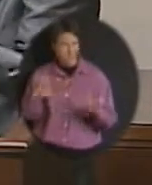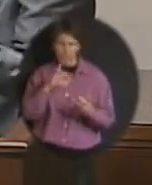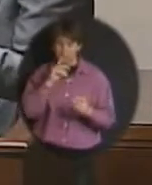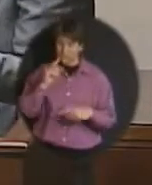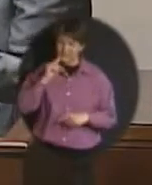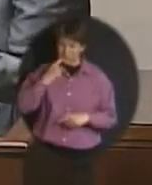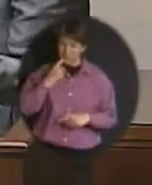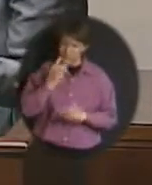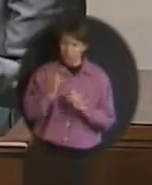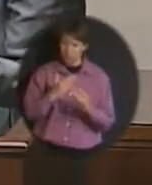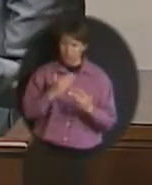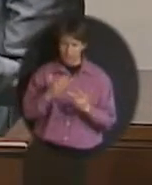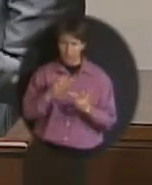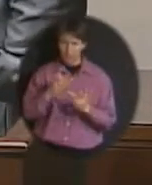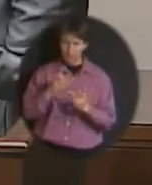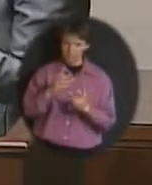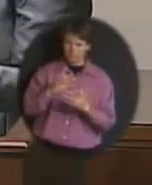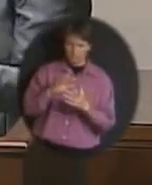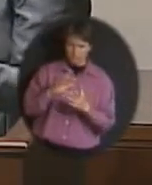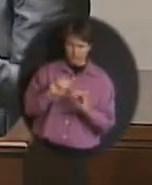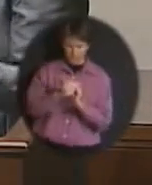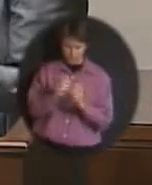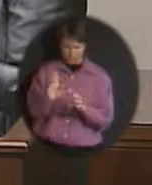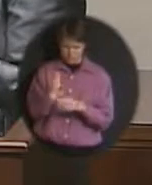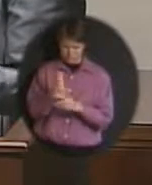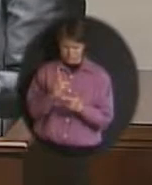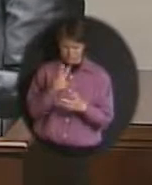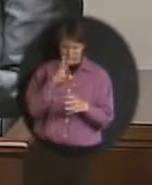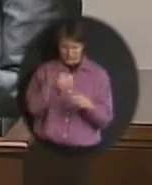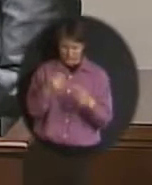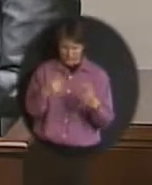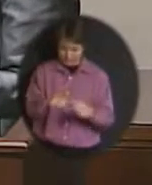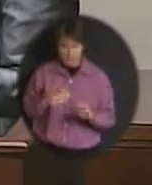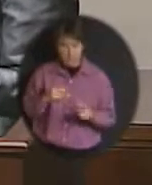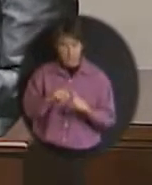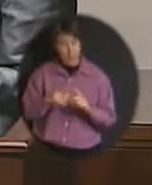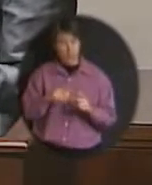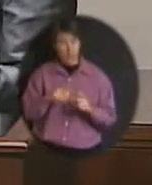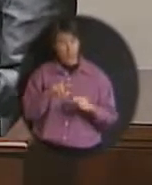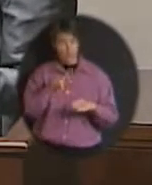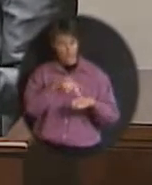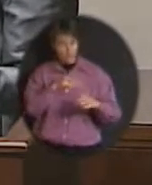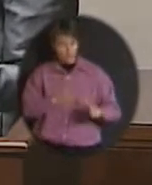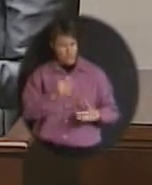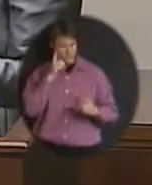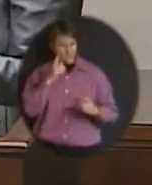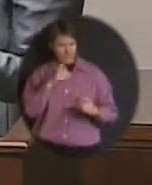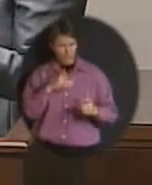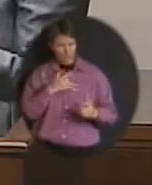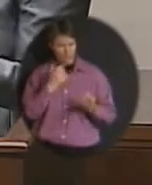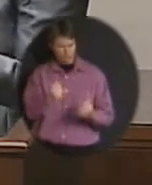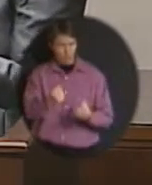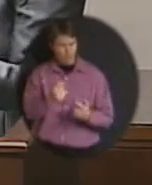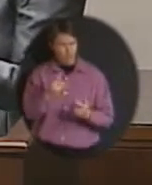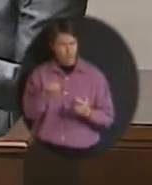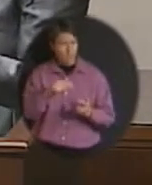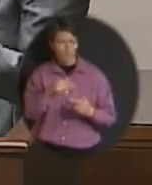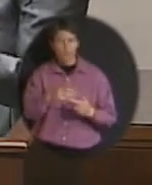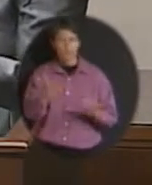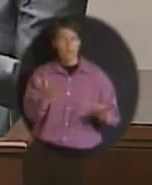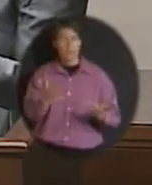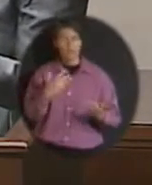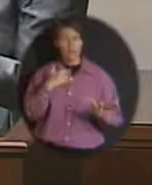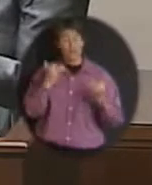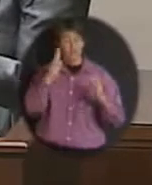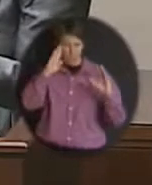whatever context it's being used in. Here's the kind of message we've been sharing with administrators, and I think they feel strongly about that. Right now, we don't want to focus